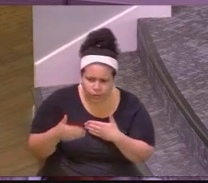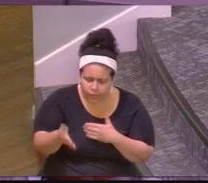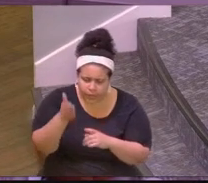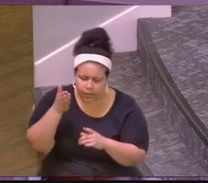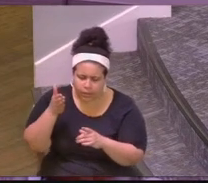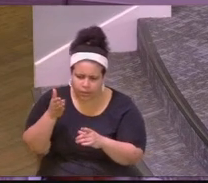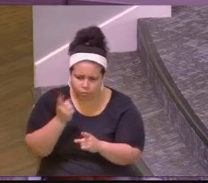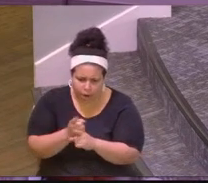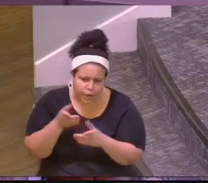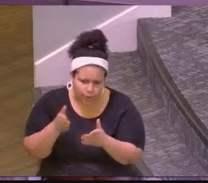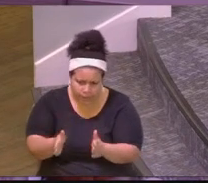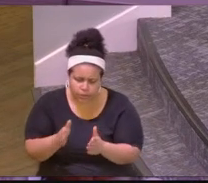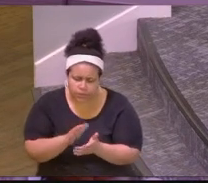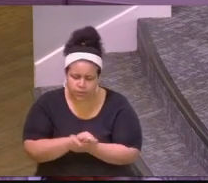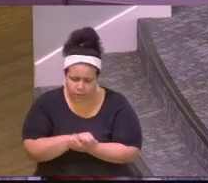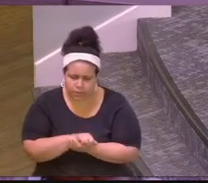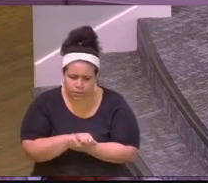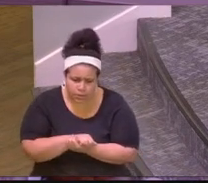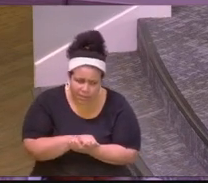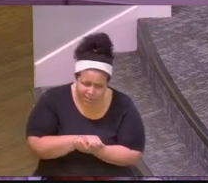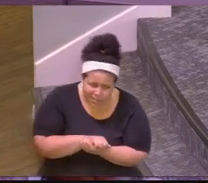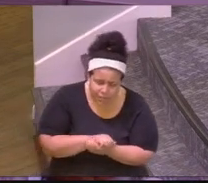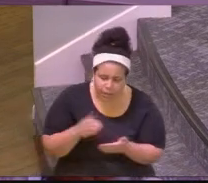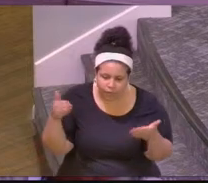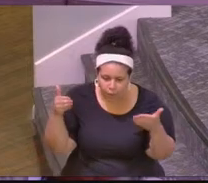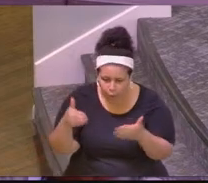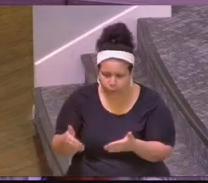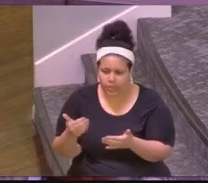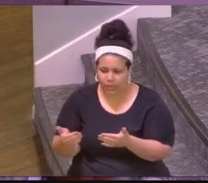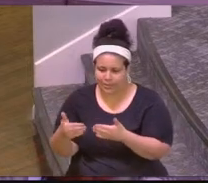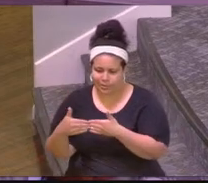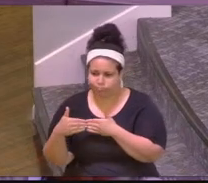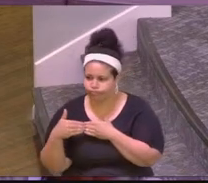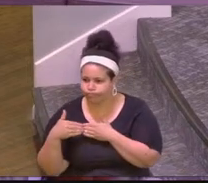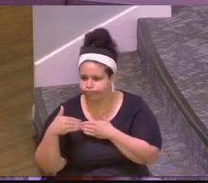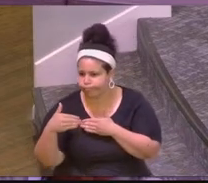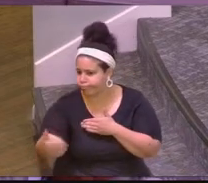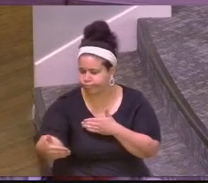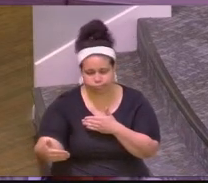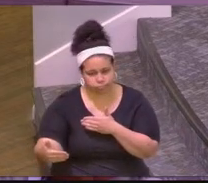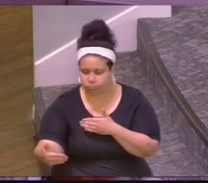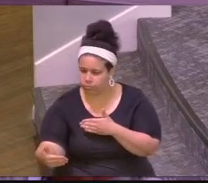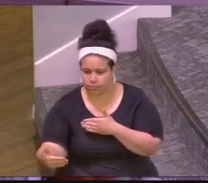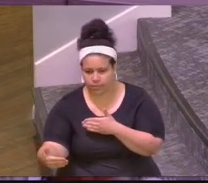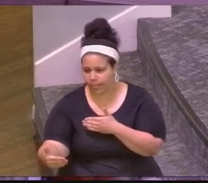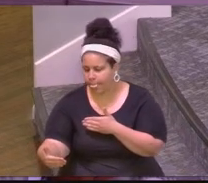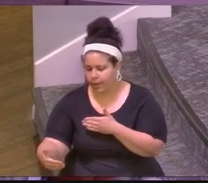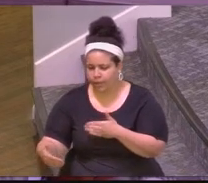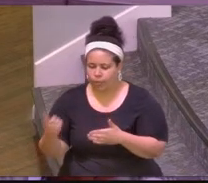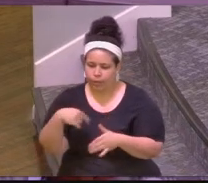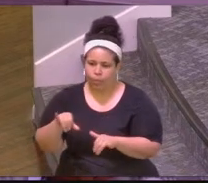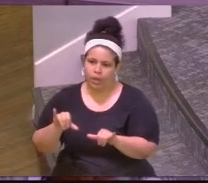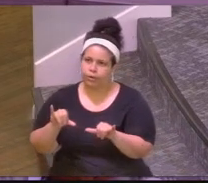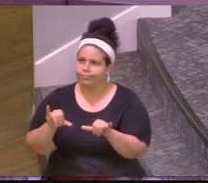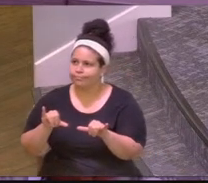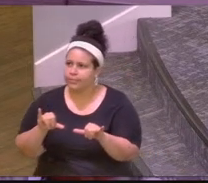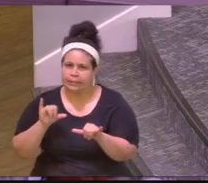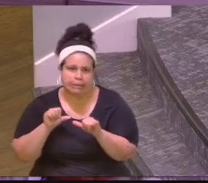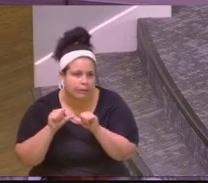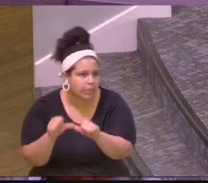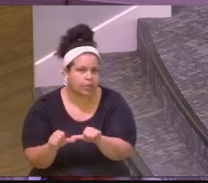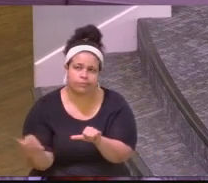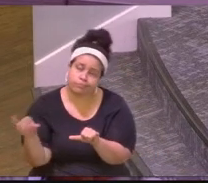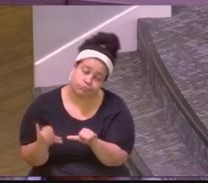distinction and just focus on the things that move us forward. Because we're never going to get out of that sinkhole that we're in